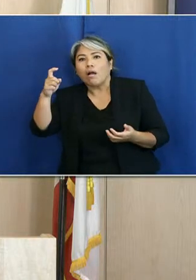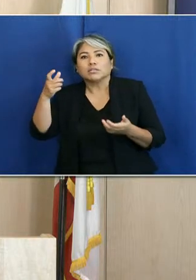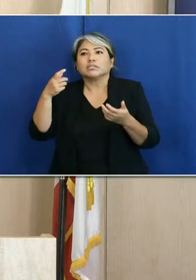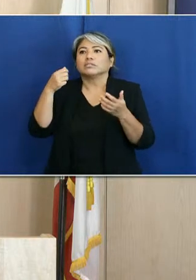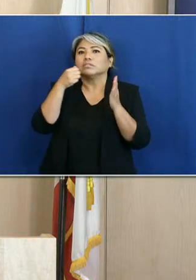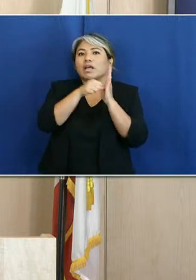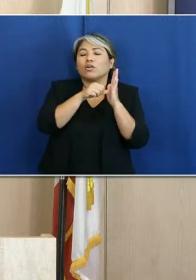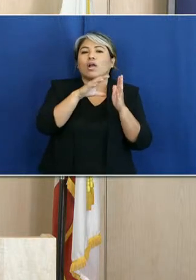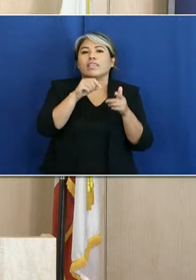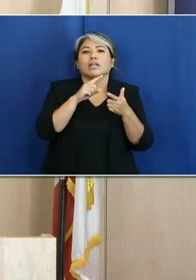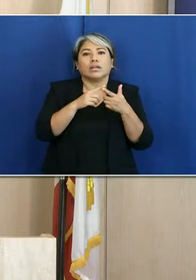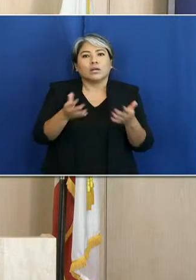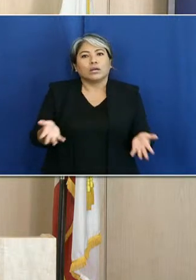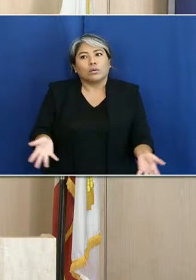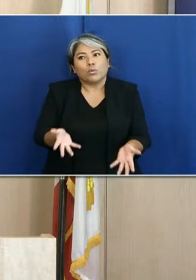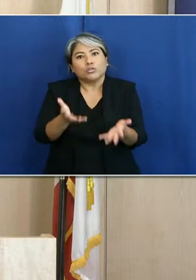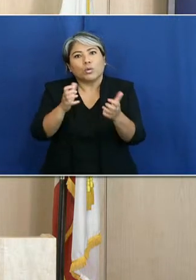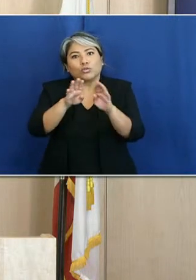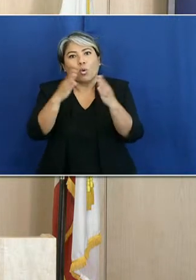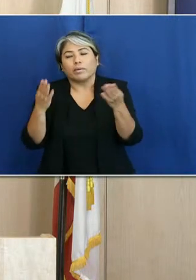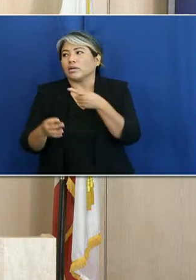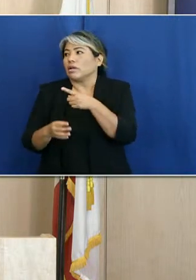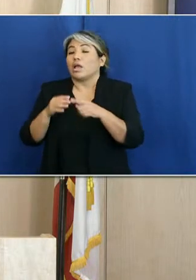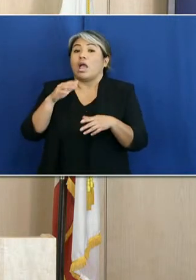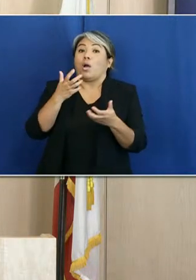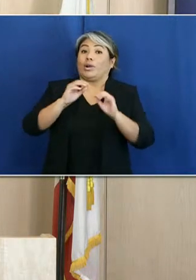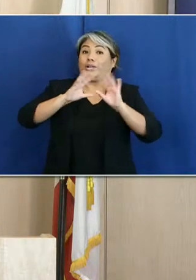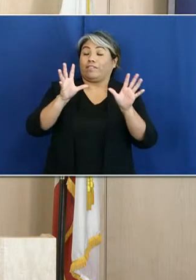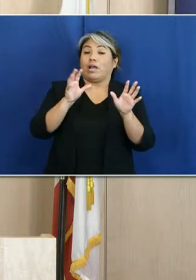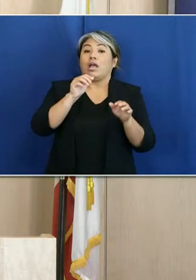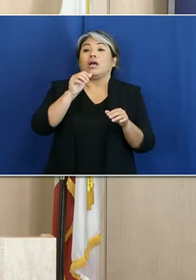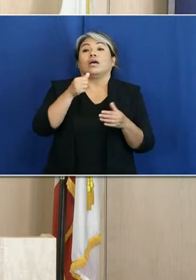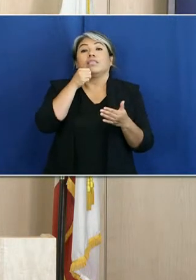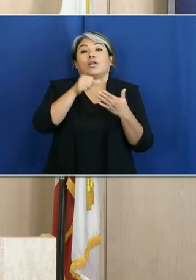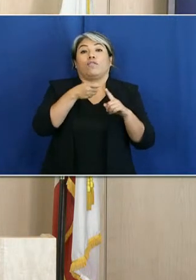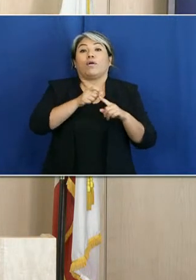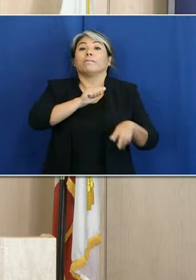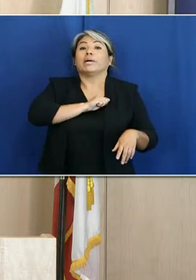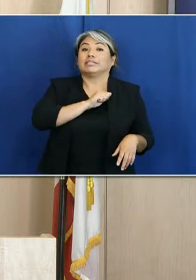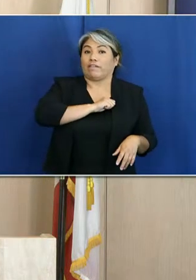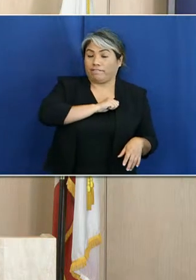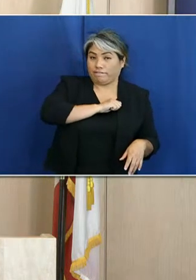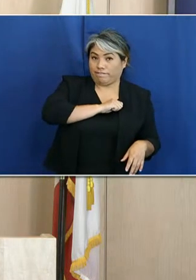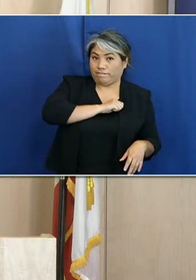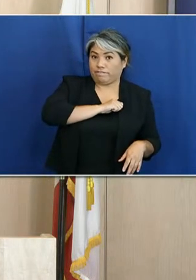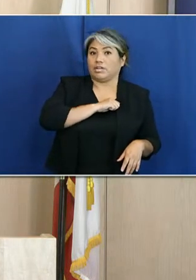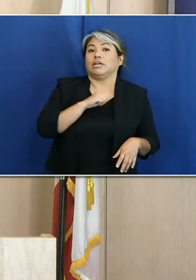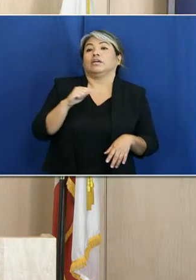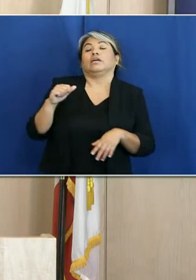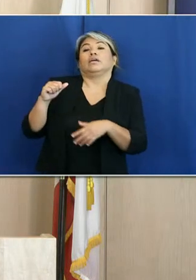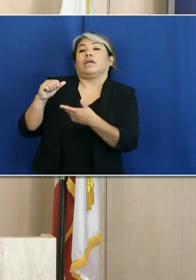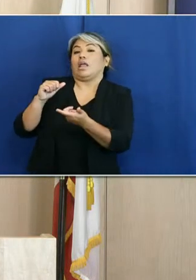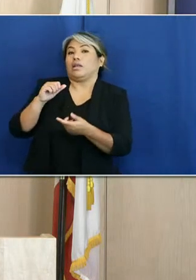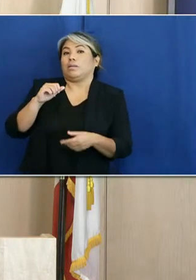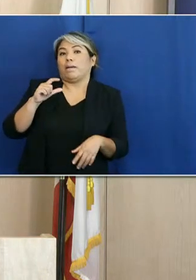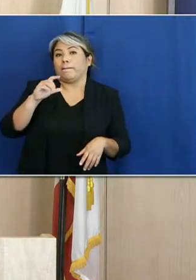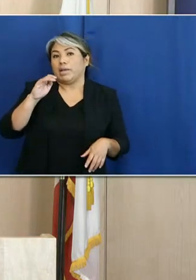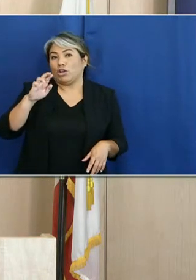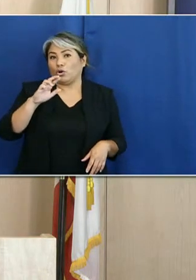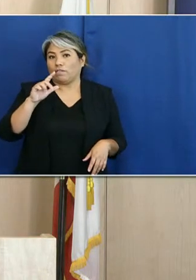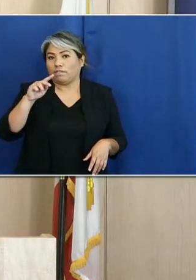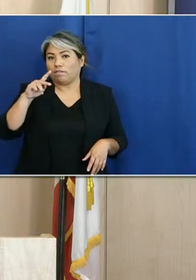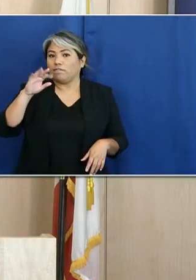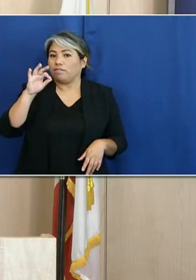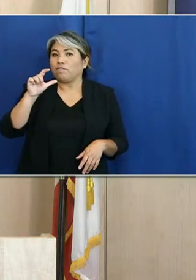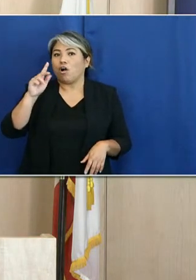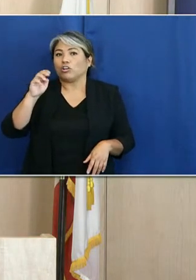reopen. Yeah, let me clarify that the letter was from myself as one supervisor and from Mayor Faulkner. And I'm certainly not